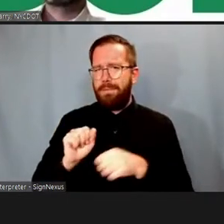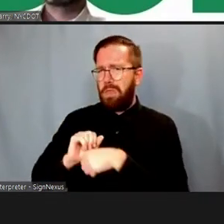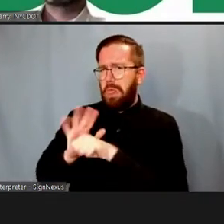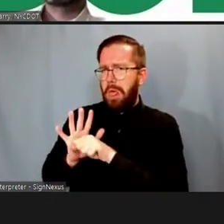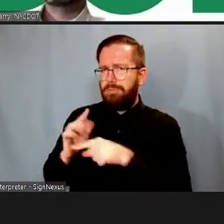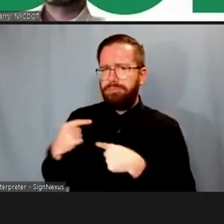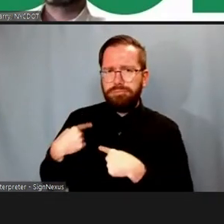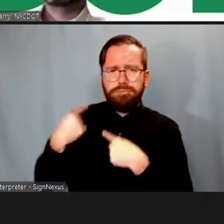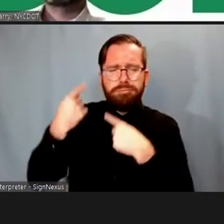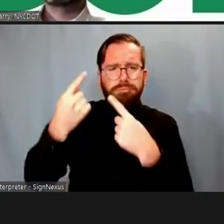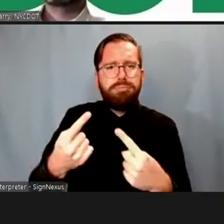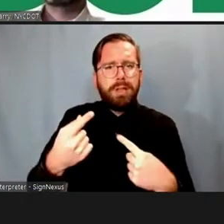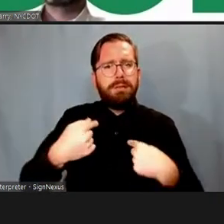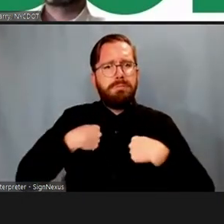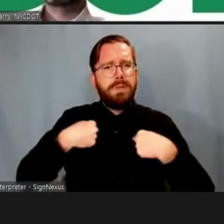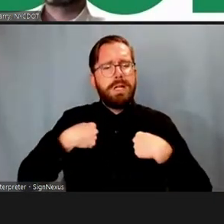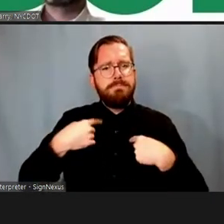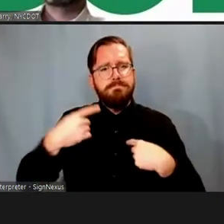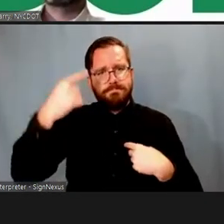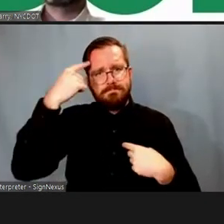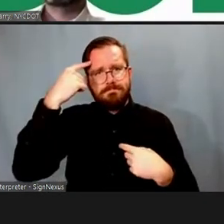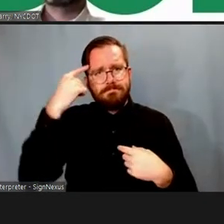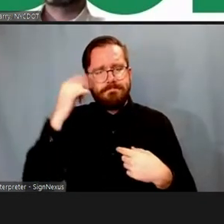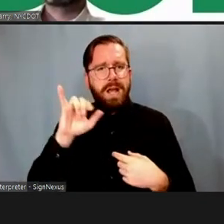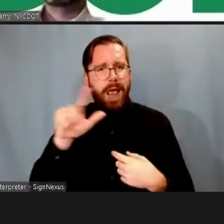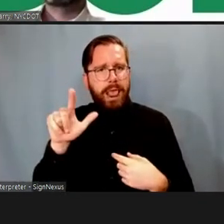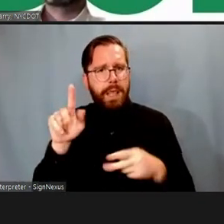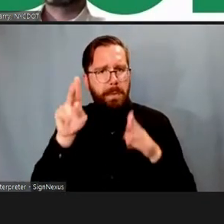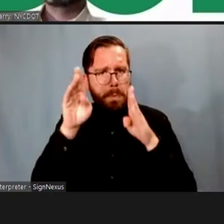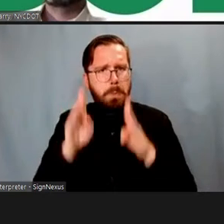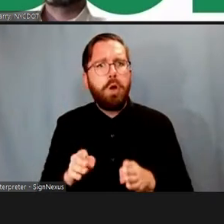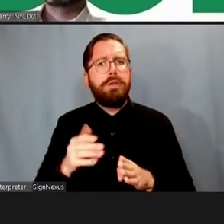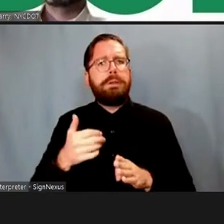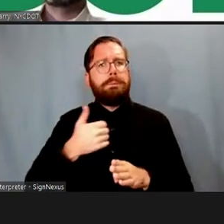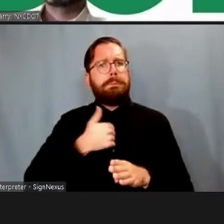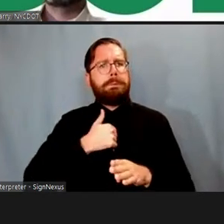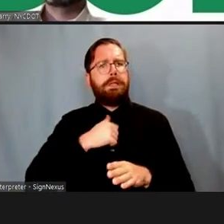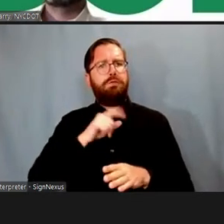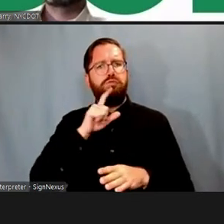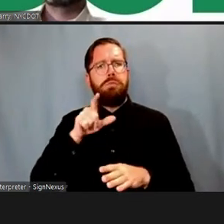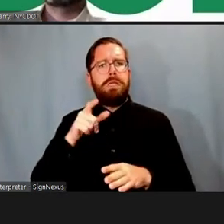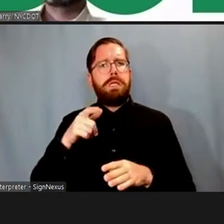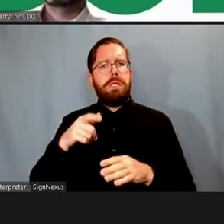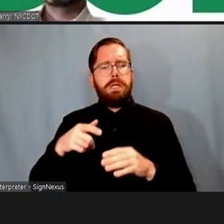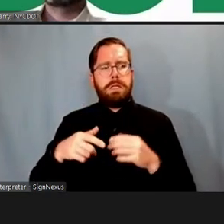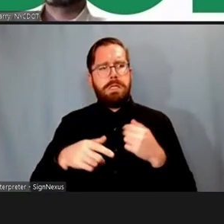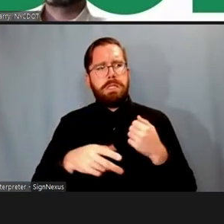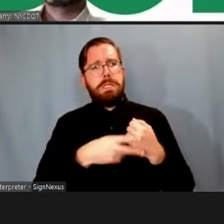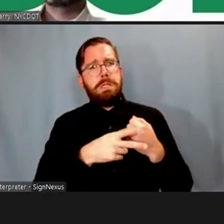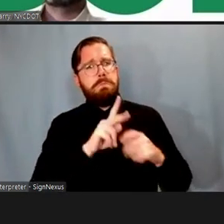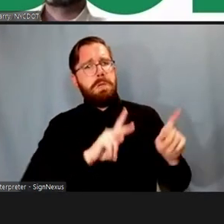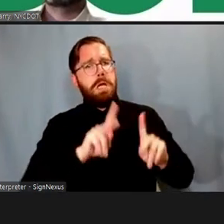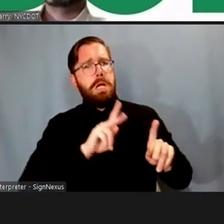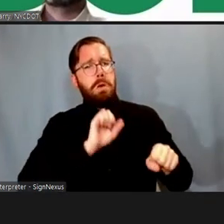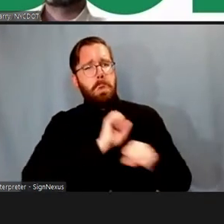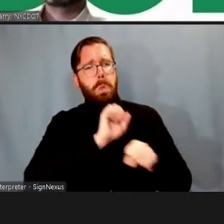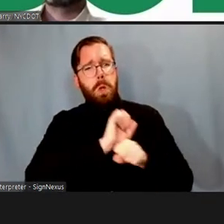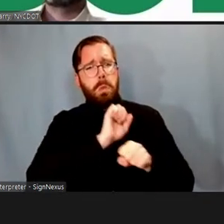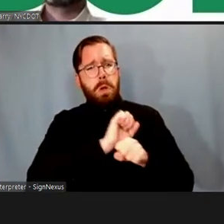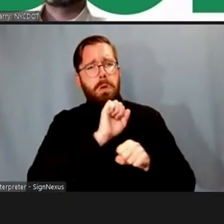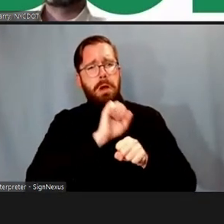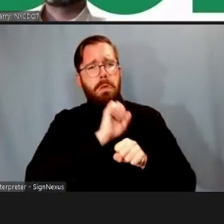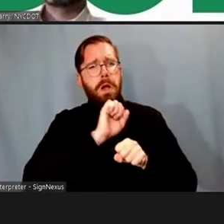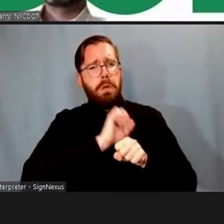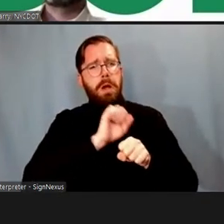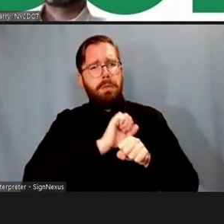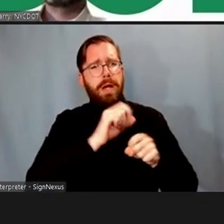mentally ill person i watch my contemporaries be stuck in the corpse bridges and my other contemporaries be worked to death and i'm staring at